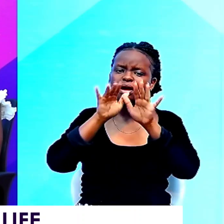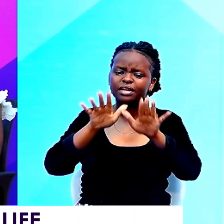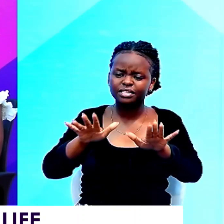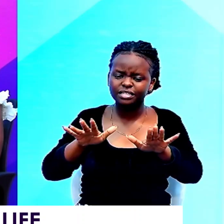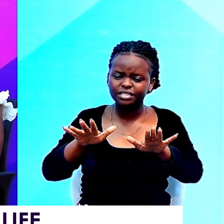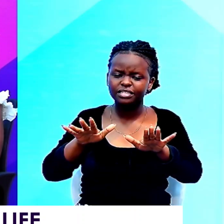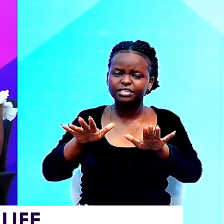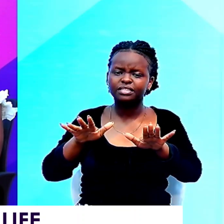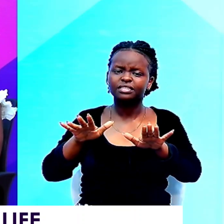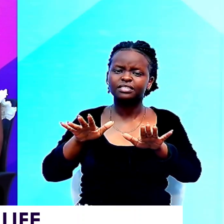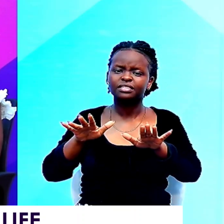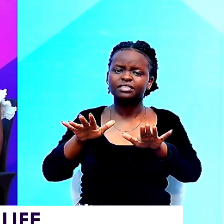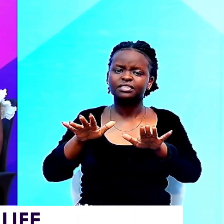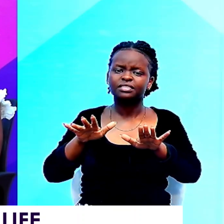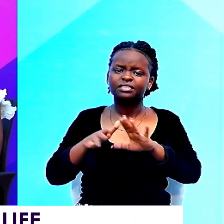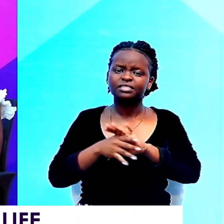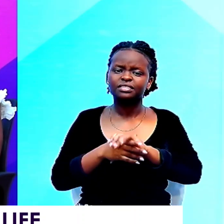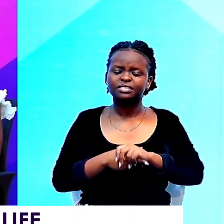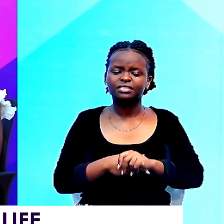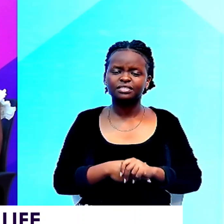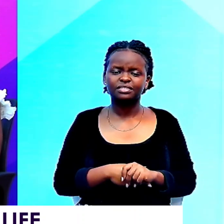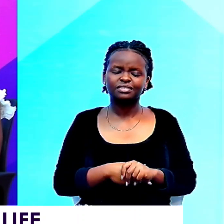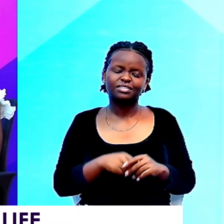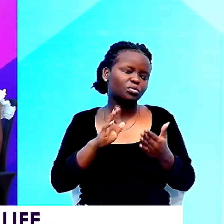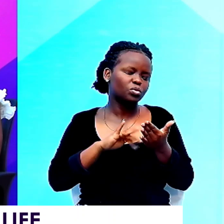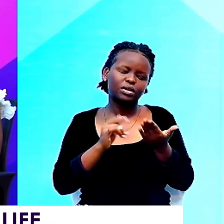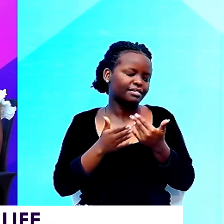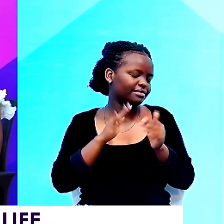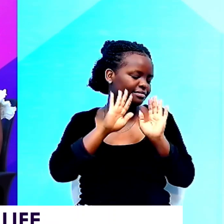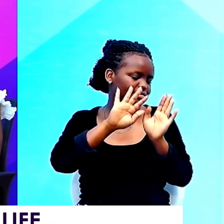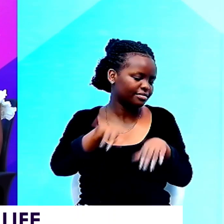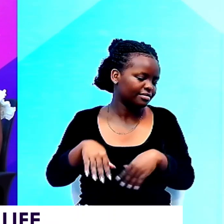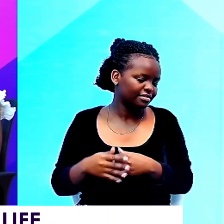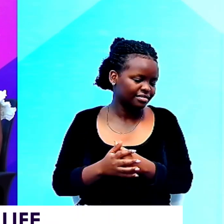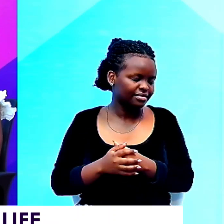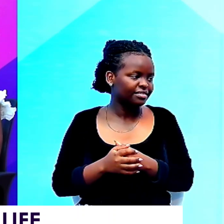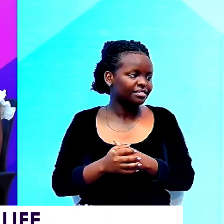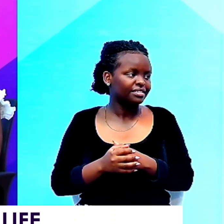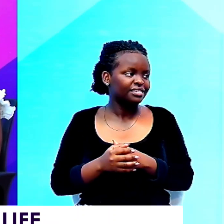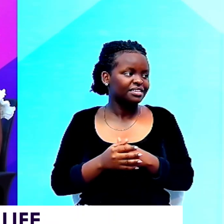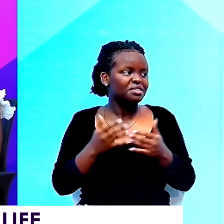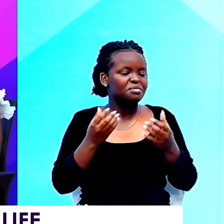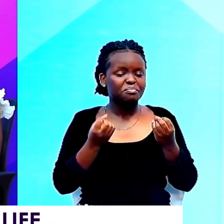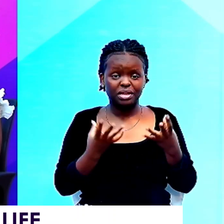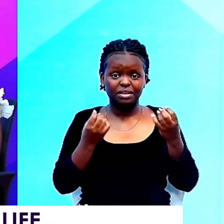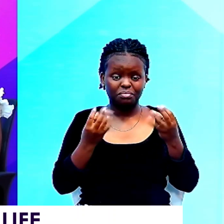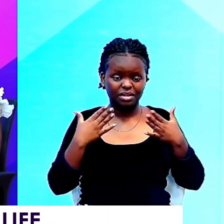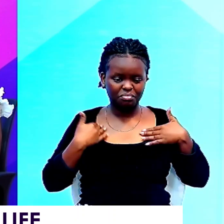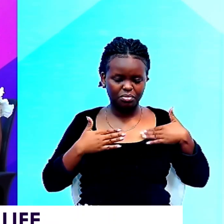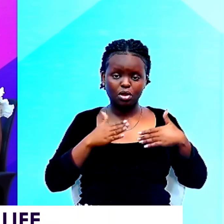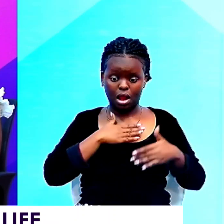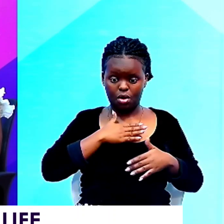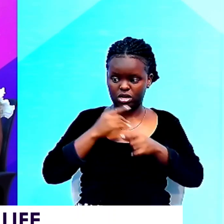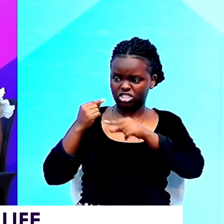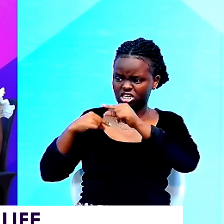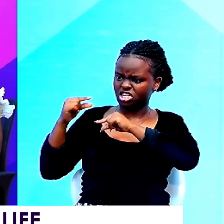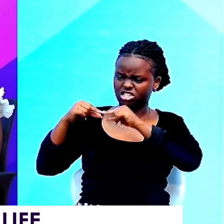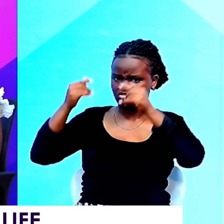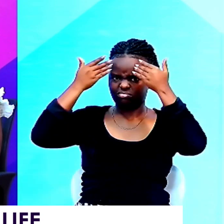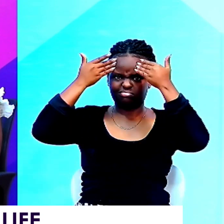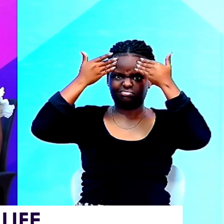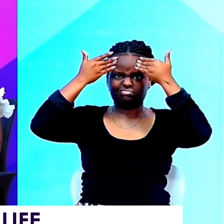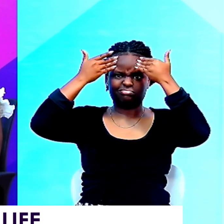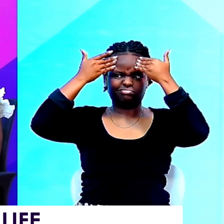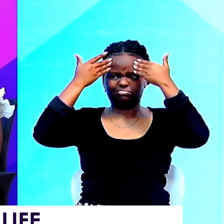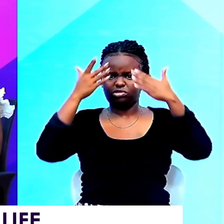ibariki ju, whatever. Yes. Come on. Many of the people of our generation don't